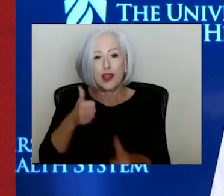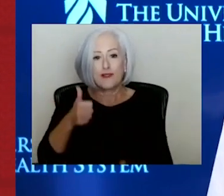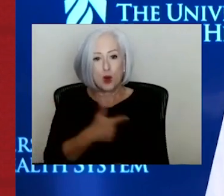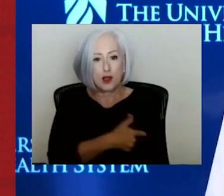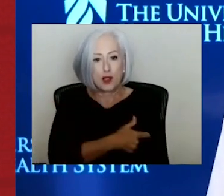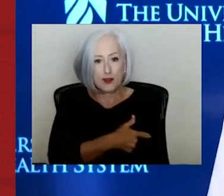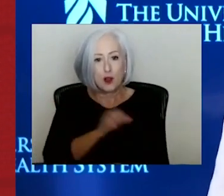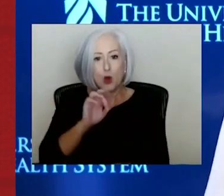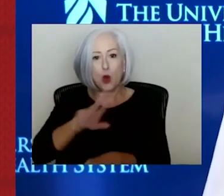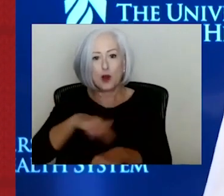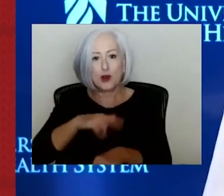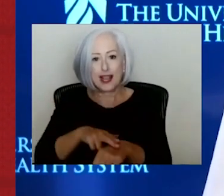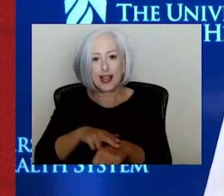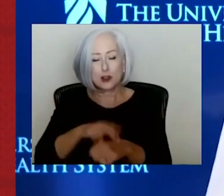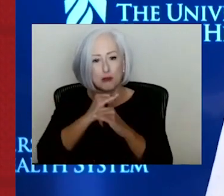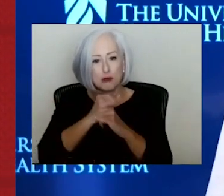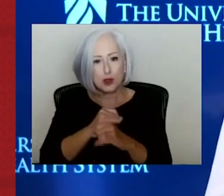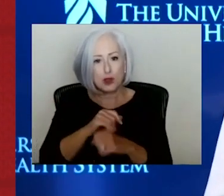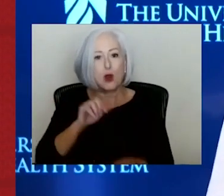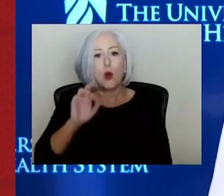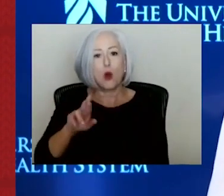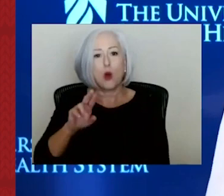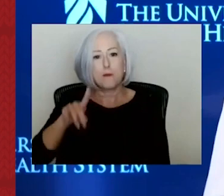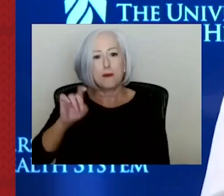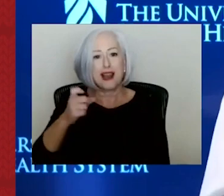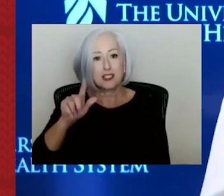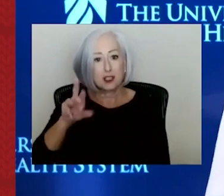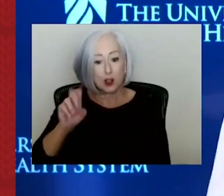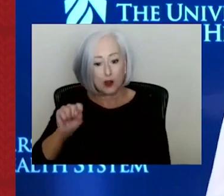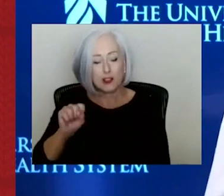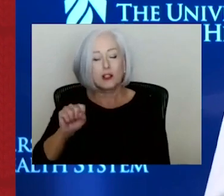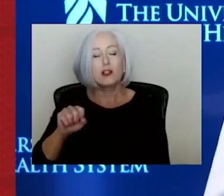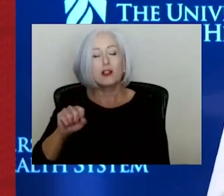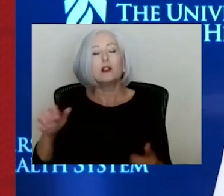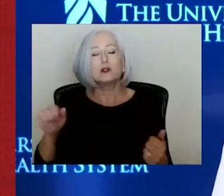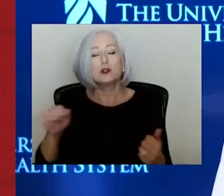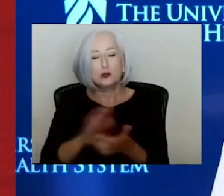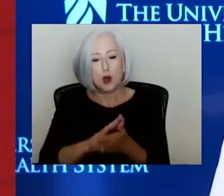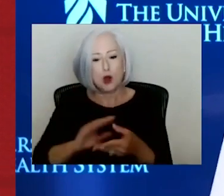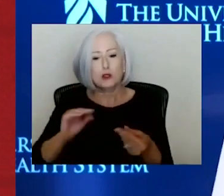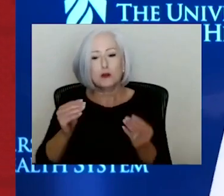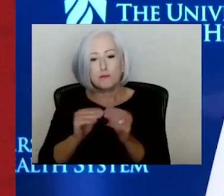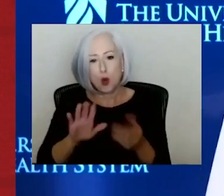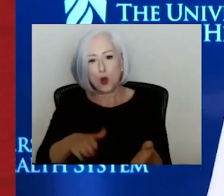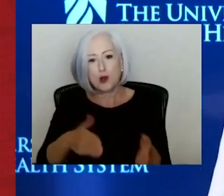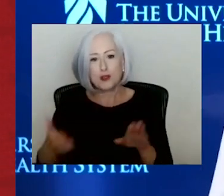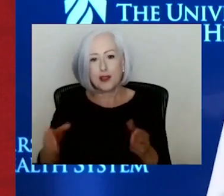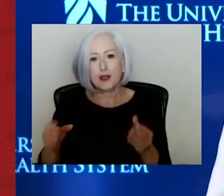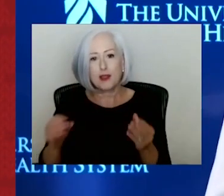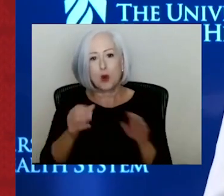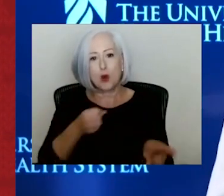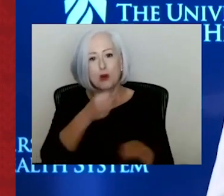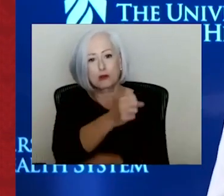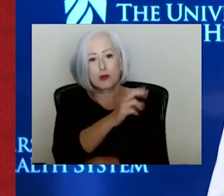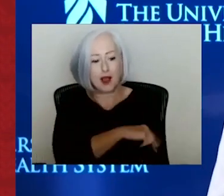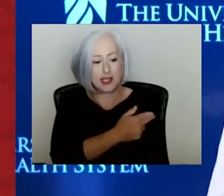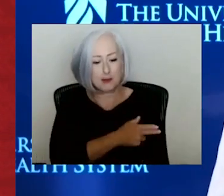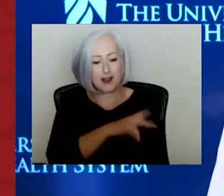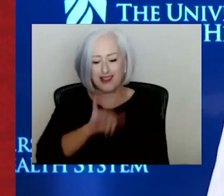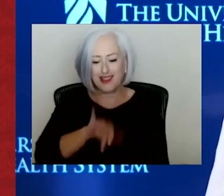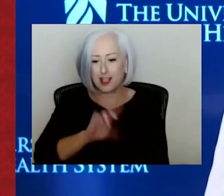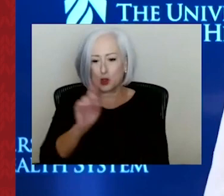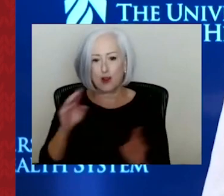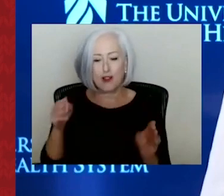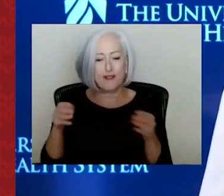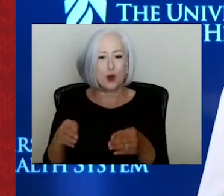immunity or Paxlovid and cause more hospitalization and death? That's what I think the focus is on. And I don't really believe there's